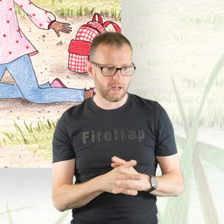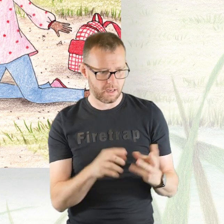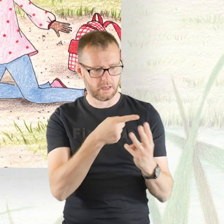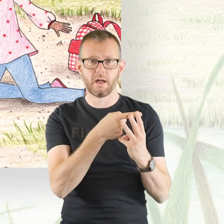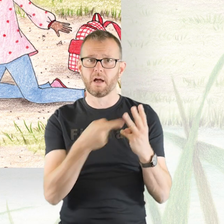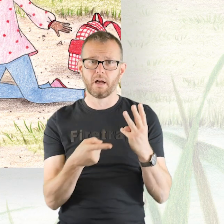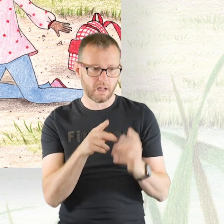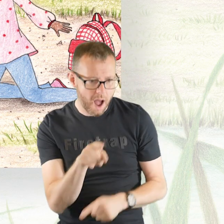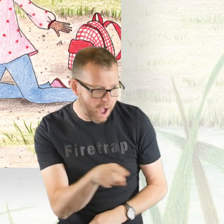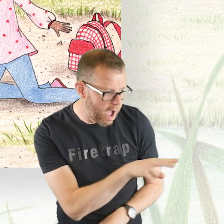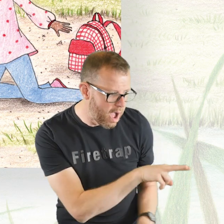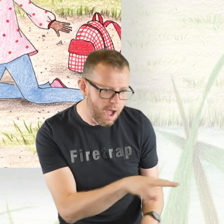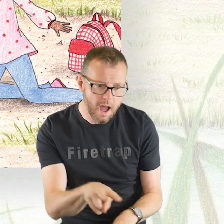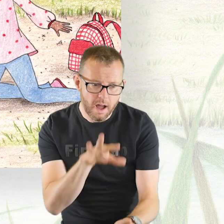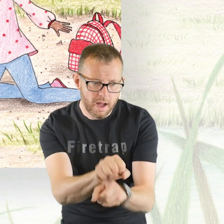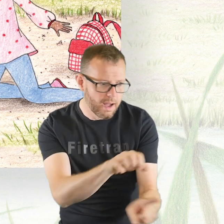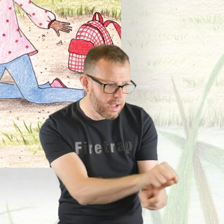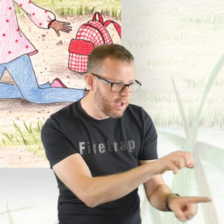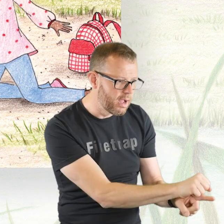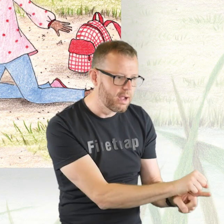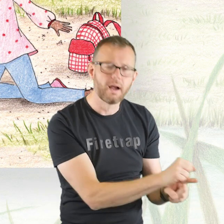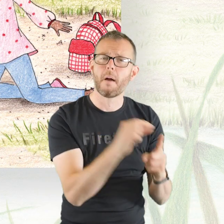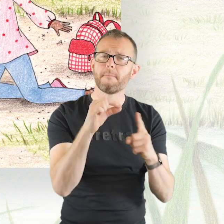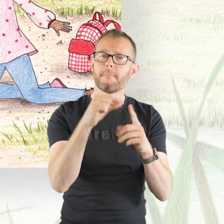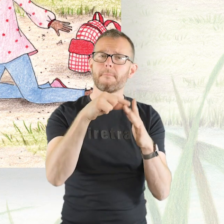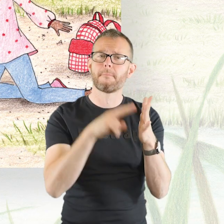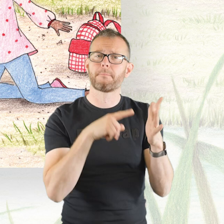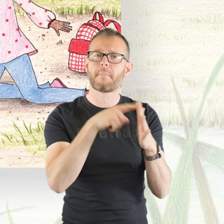They found pine cones under the trees.